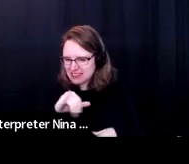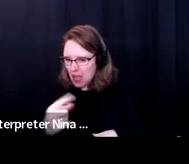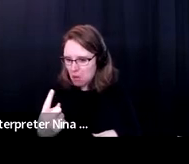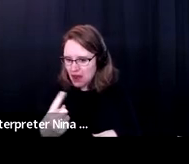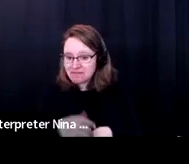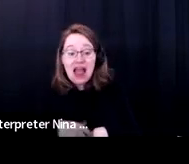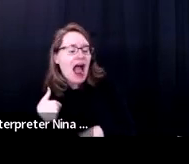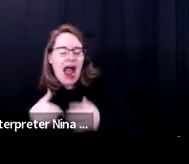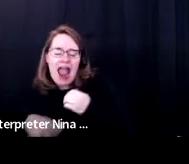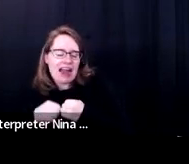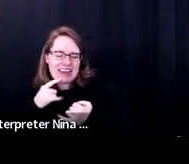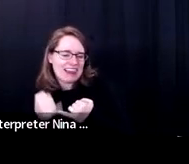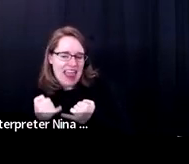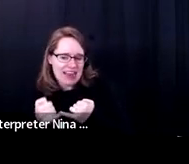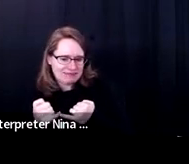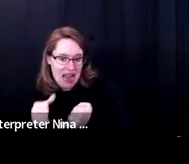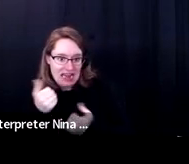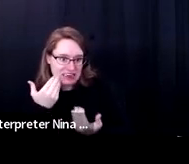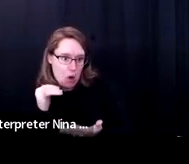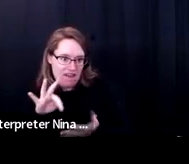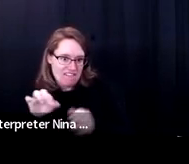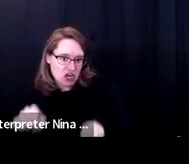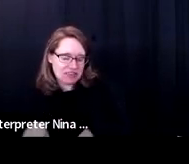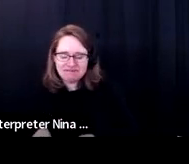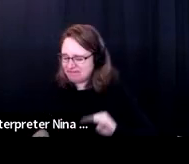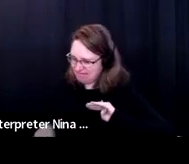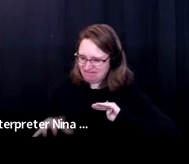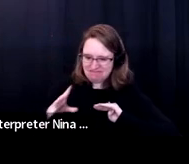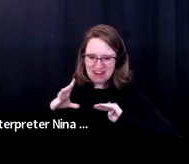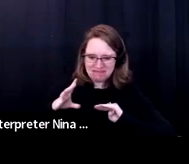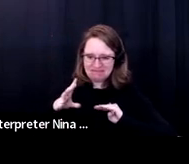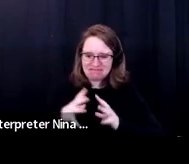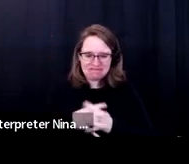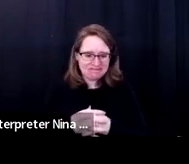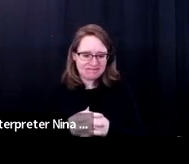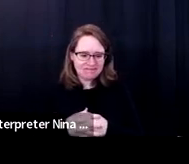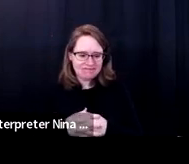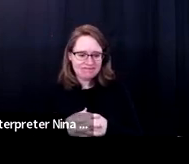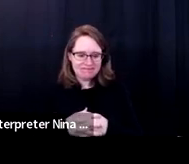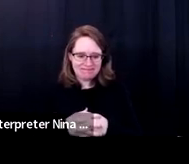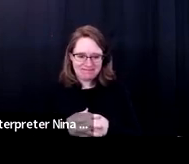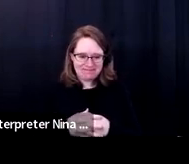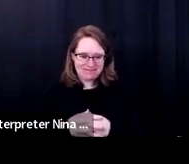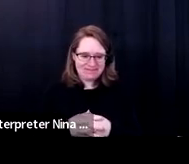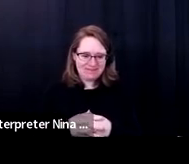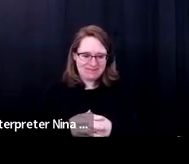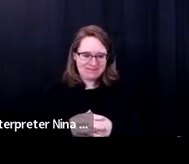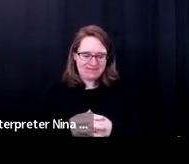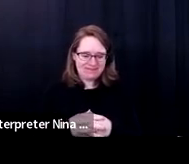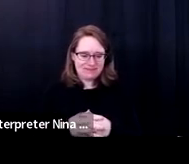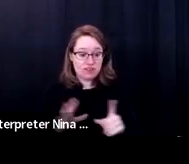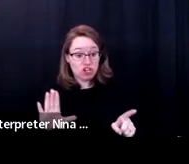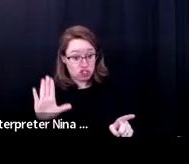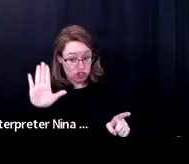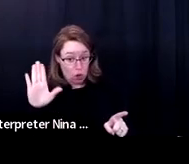I added at the end because I wasn't sure if I could. All good. I think I copied it over. Oops. So then would the one